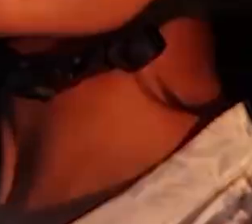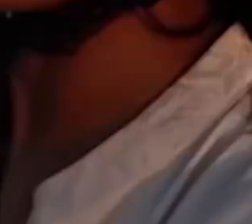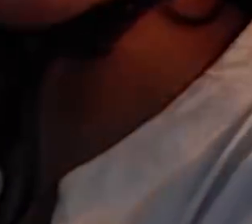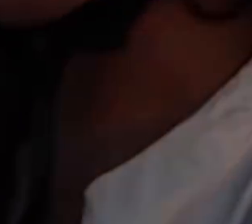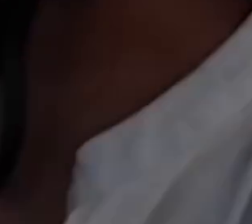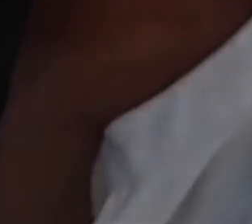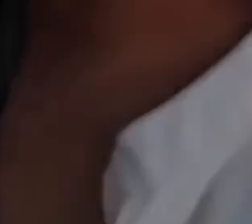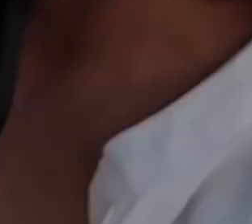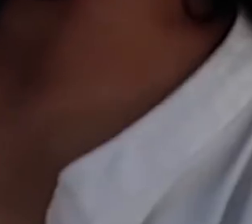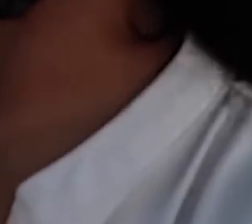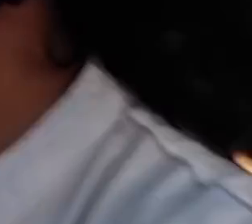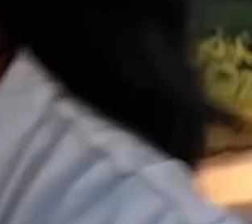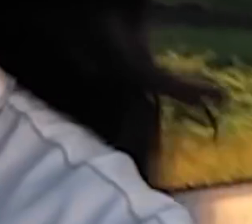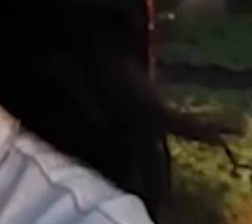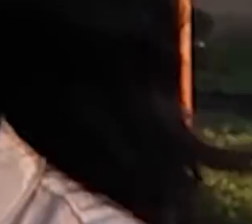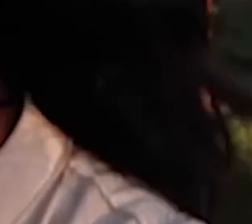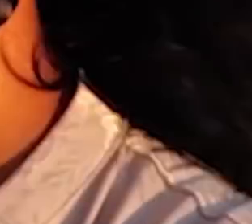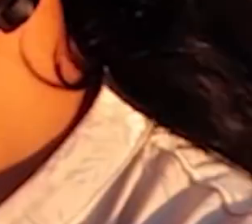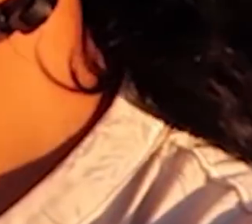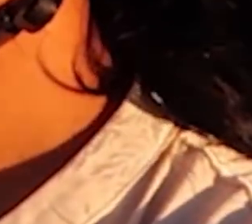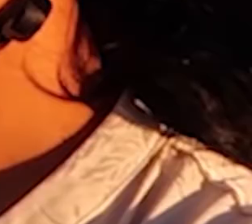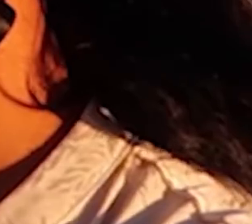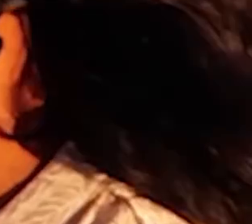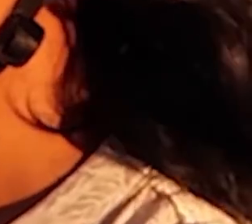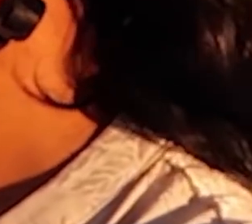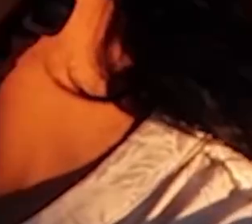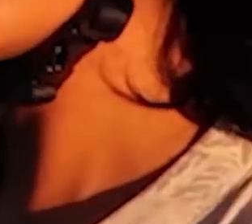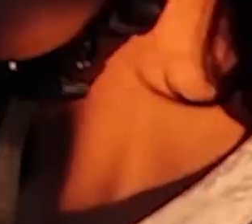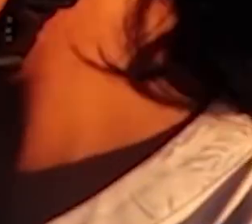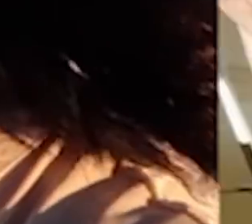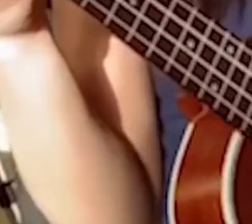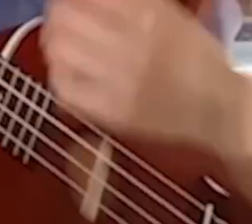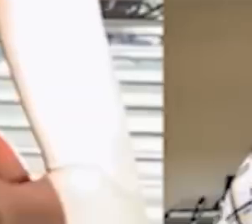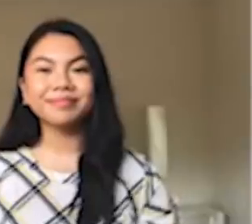CFO in the INC,